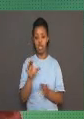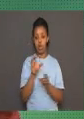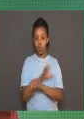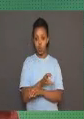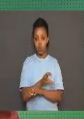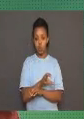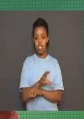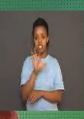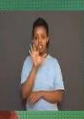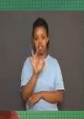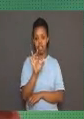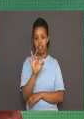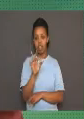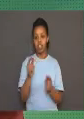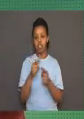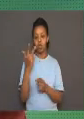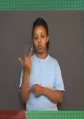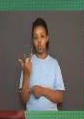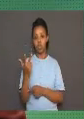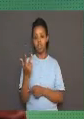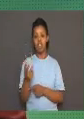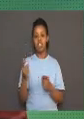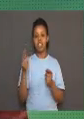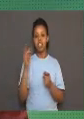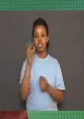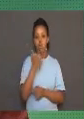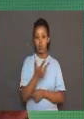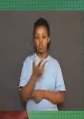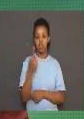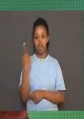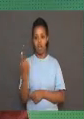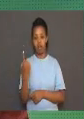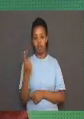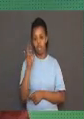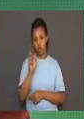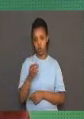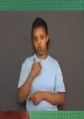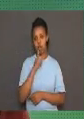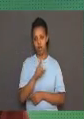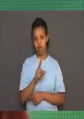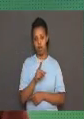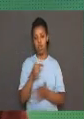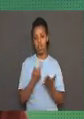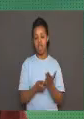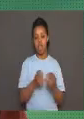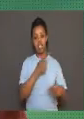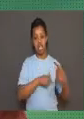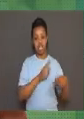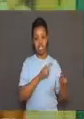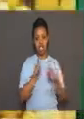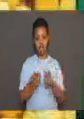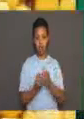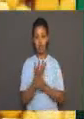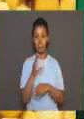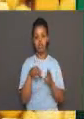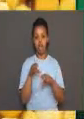a 9:3 to 3:1 ratio. This generation